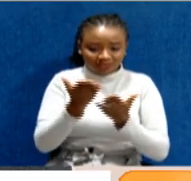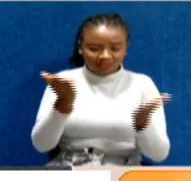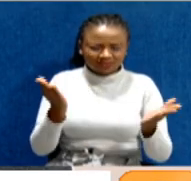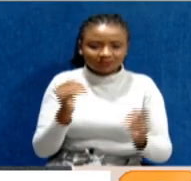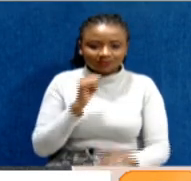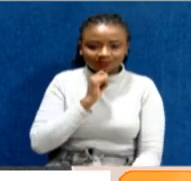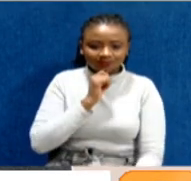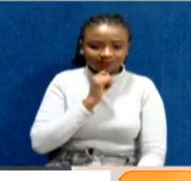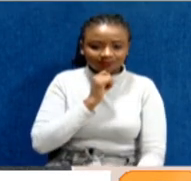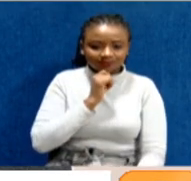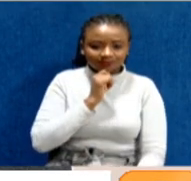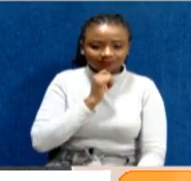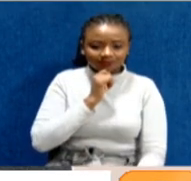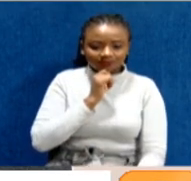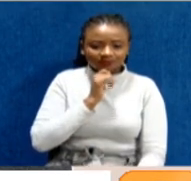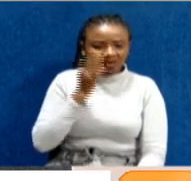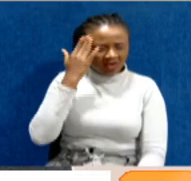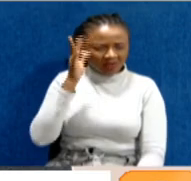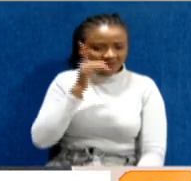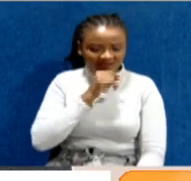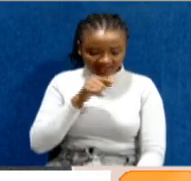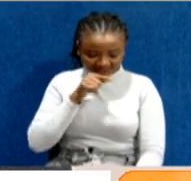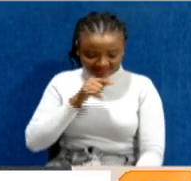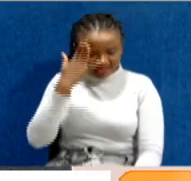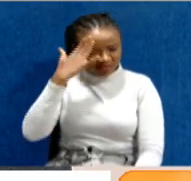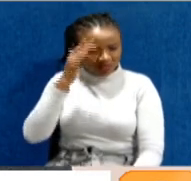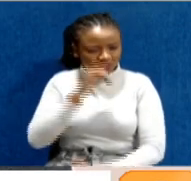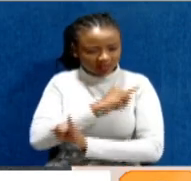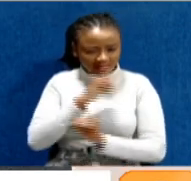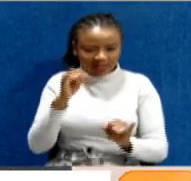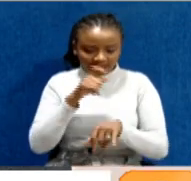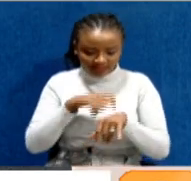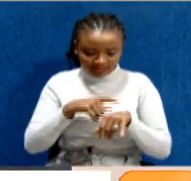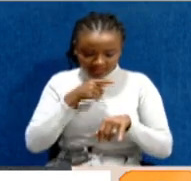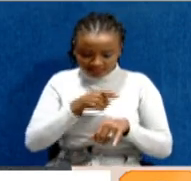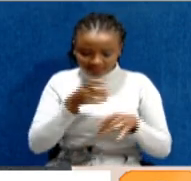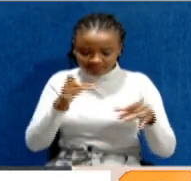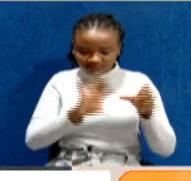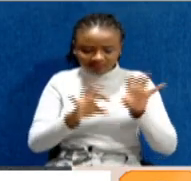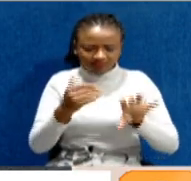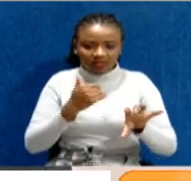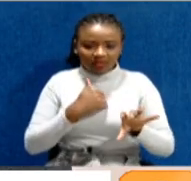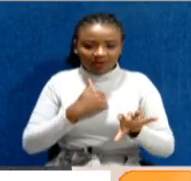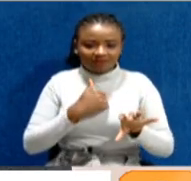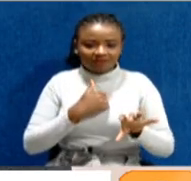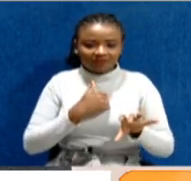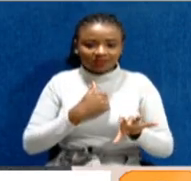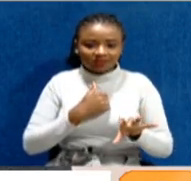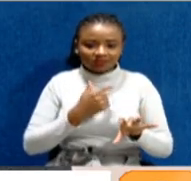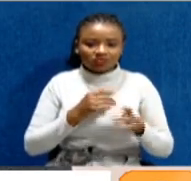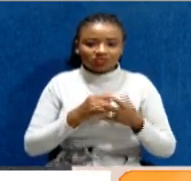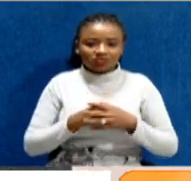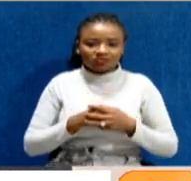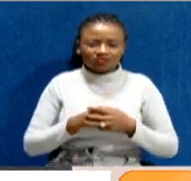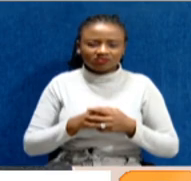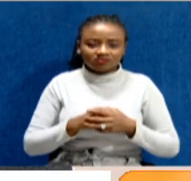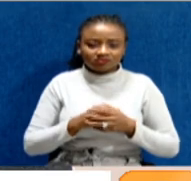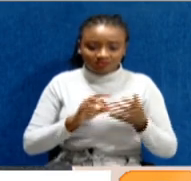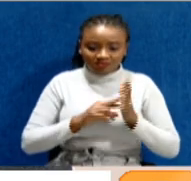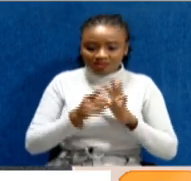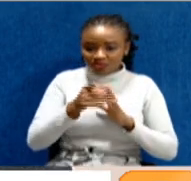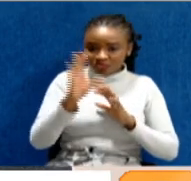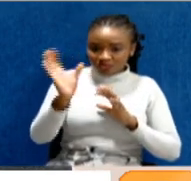nutritionists has said, they are aware and they know that you are what you eat. So these standards are there, and it's for the